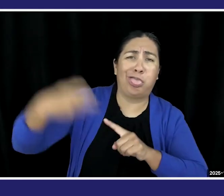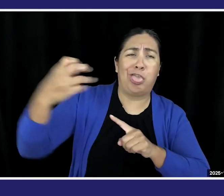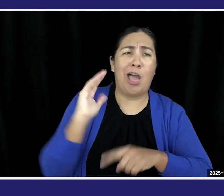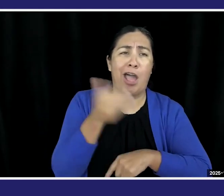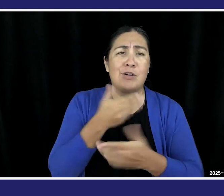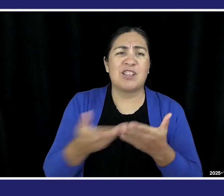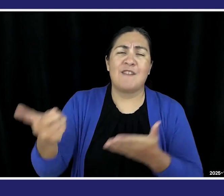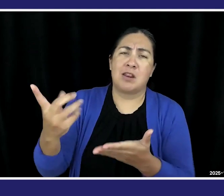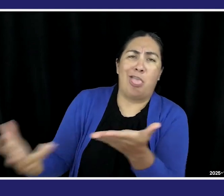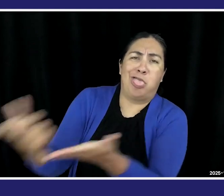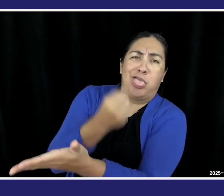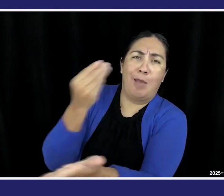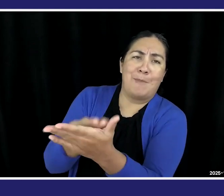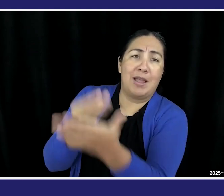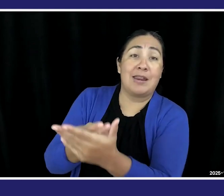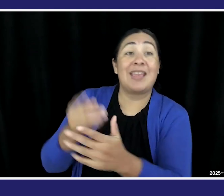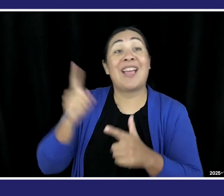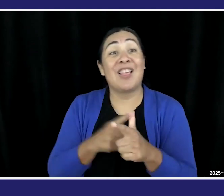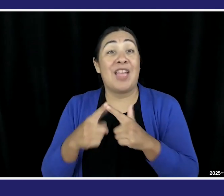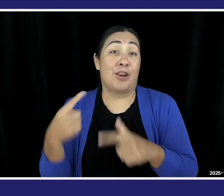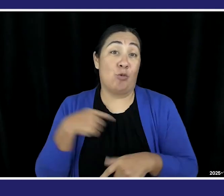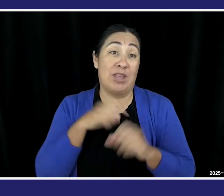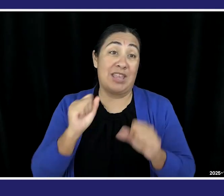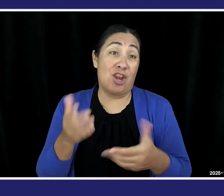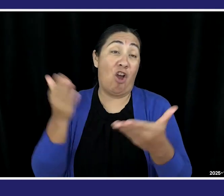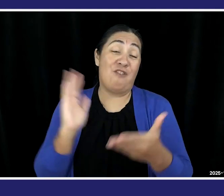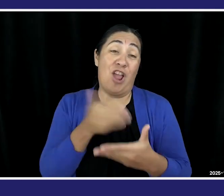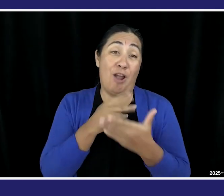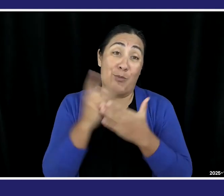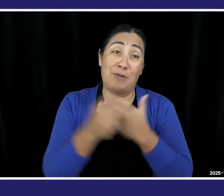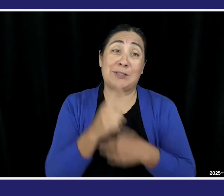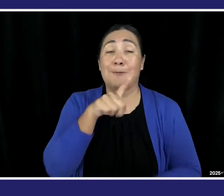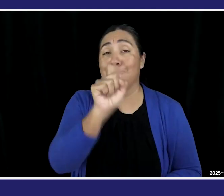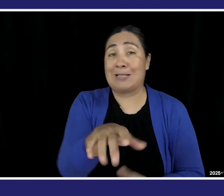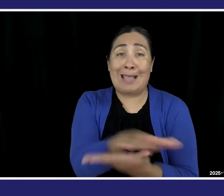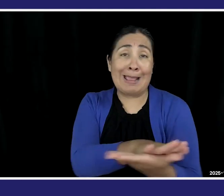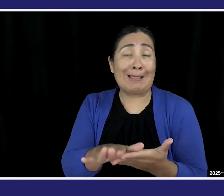and say, but you must be clean. I've seen them come, oh, Joseph, yeah, I